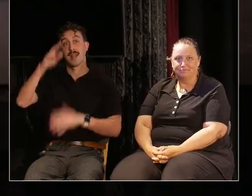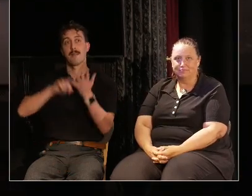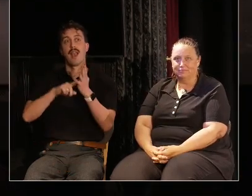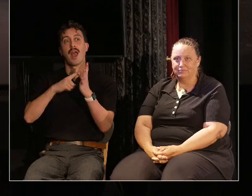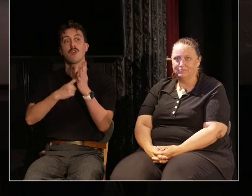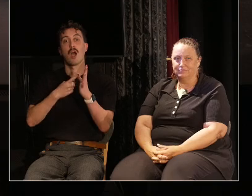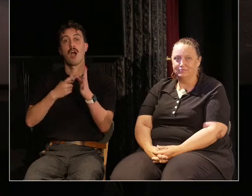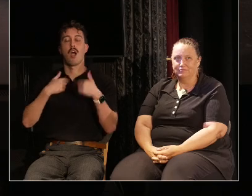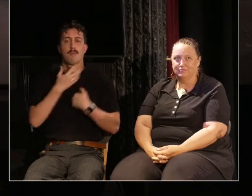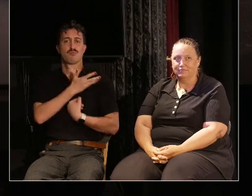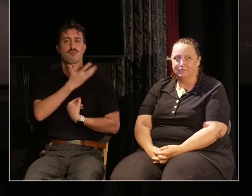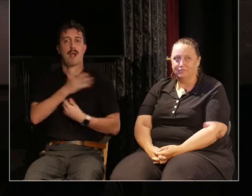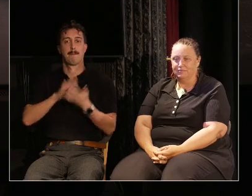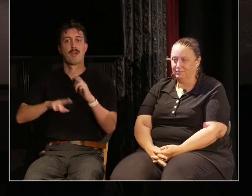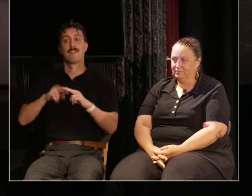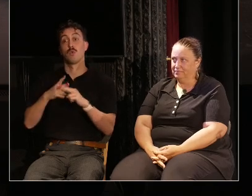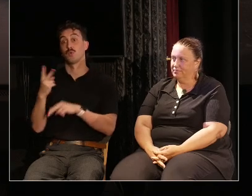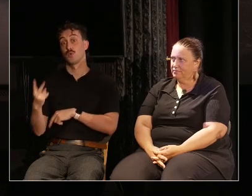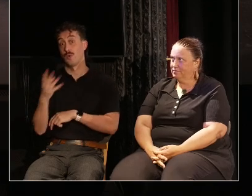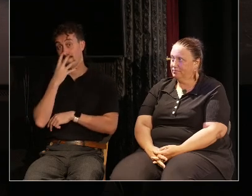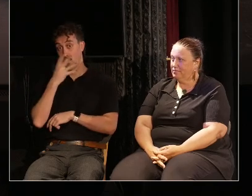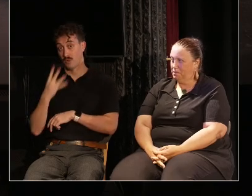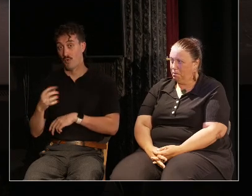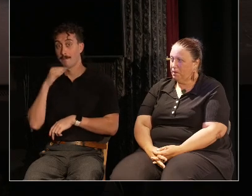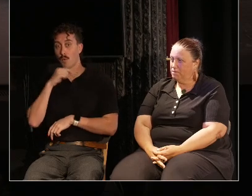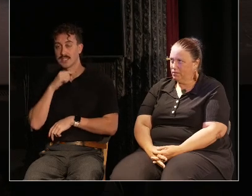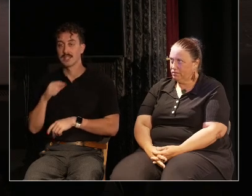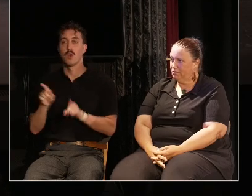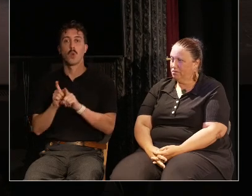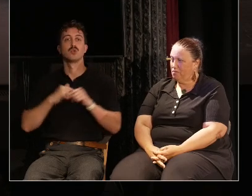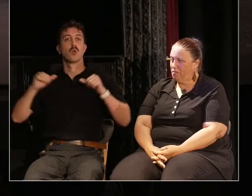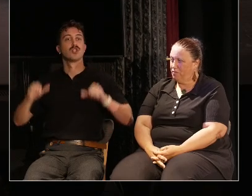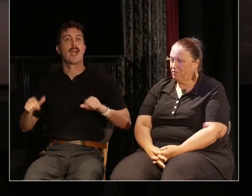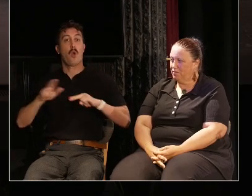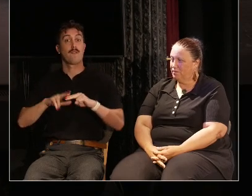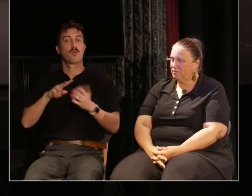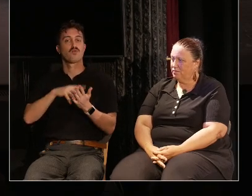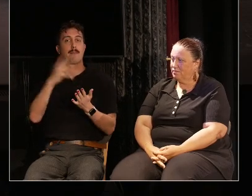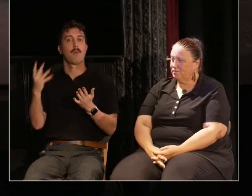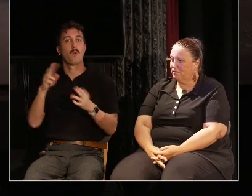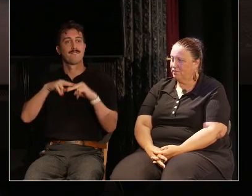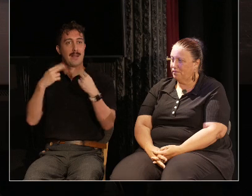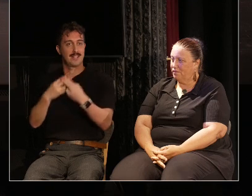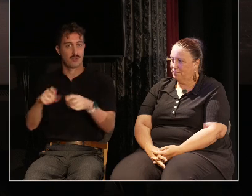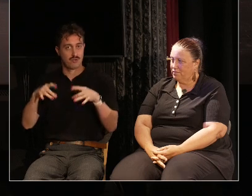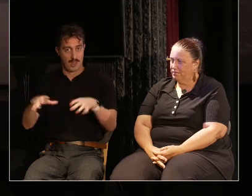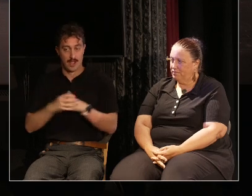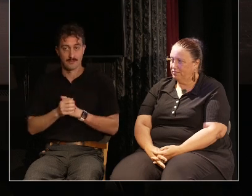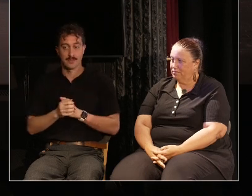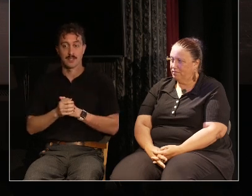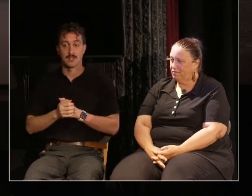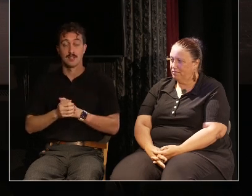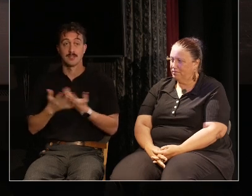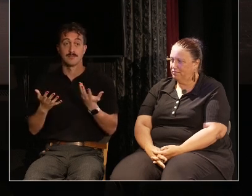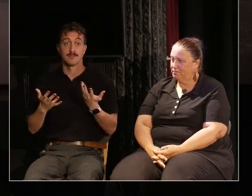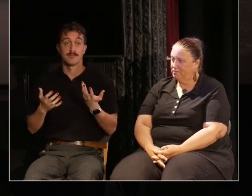2 14-year-old boys. I'm also the chairperson of Rainbow Families Australia. There's been a noticeable increase in hate against our